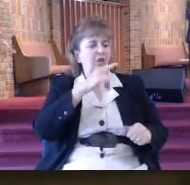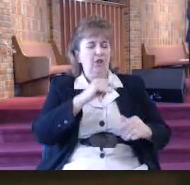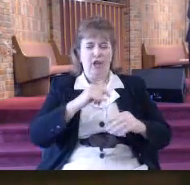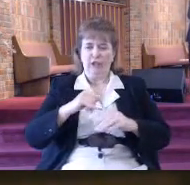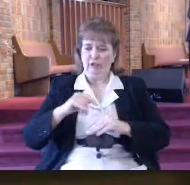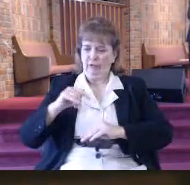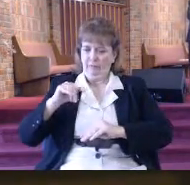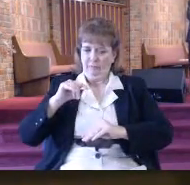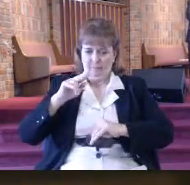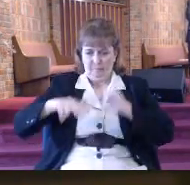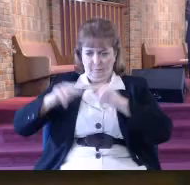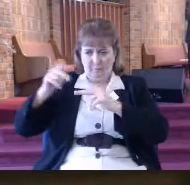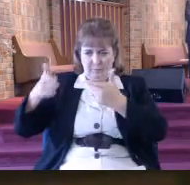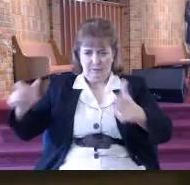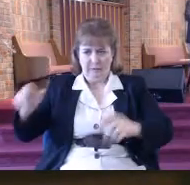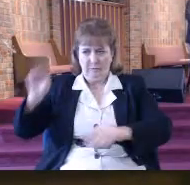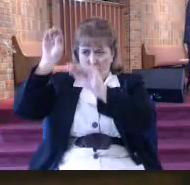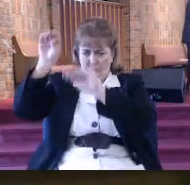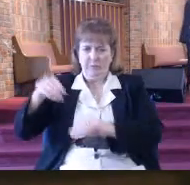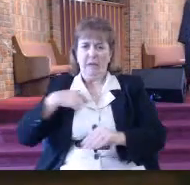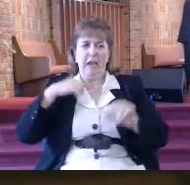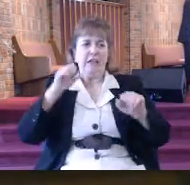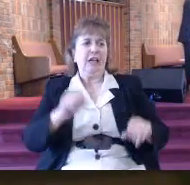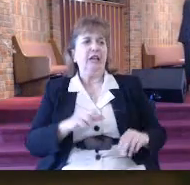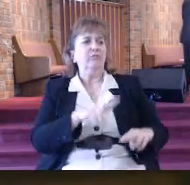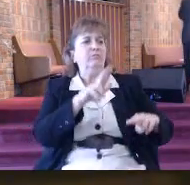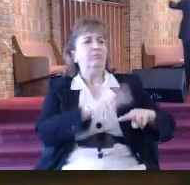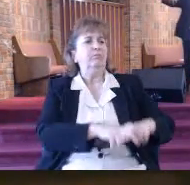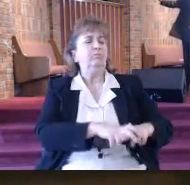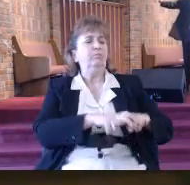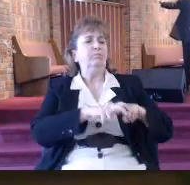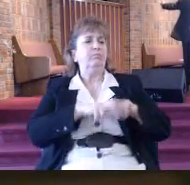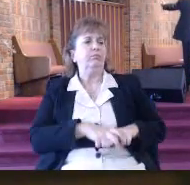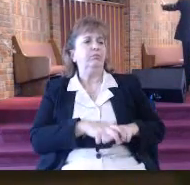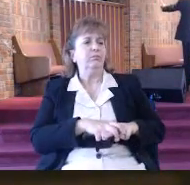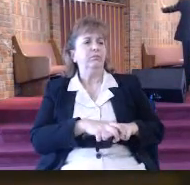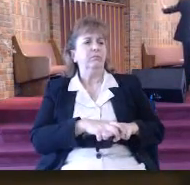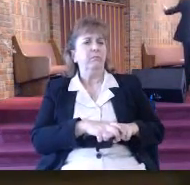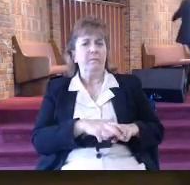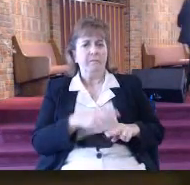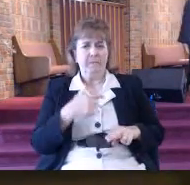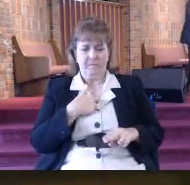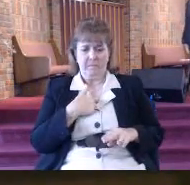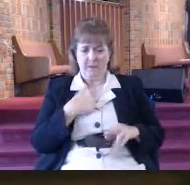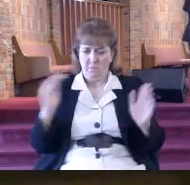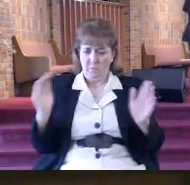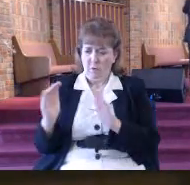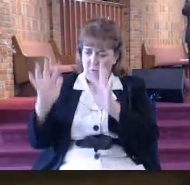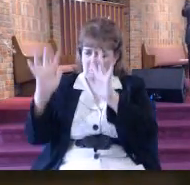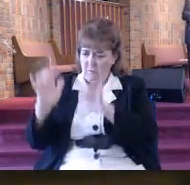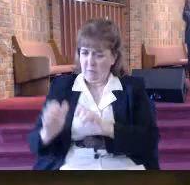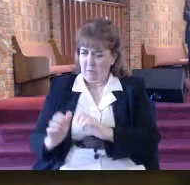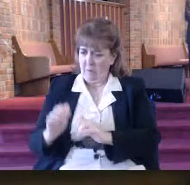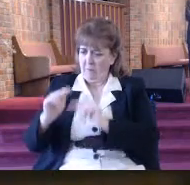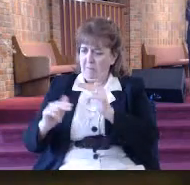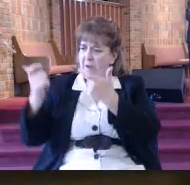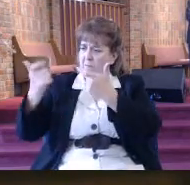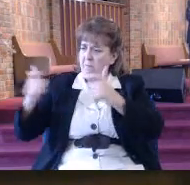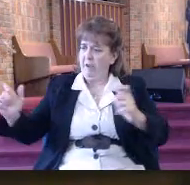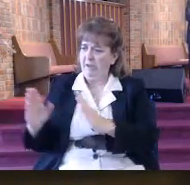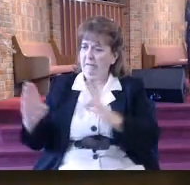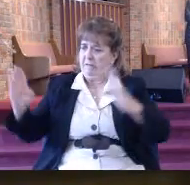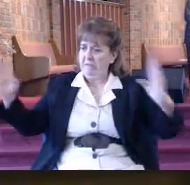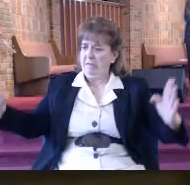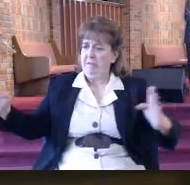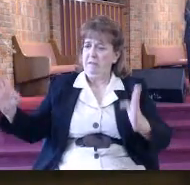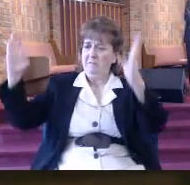and enjoy my life. I've got so much stuff, all I need to do is just tear down these little barns, build bigger barns, and just sit back and